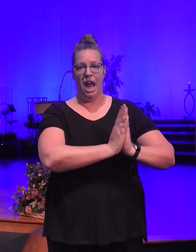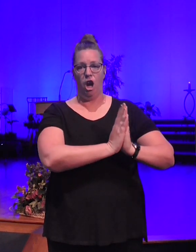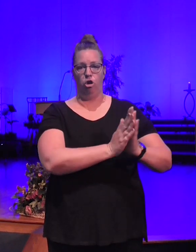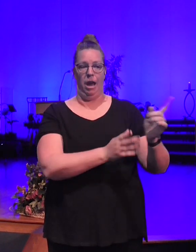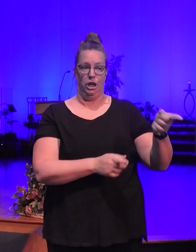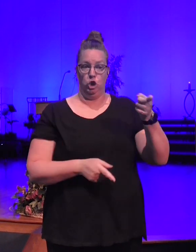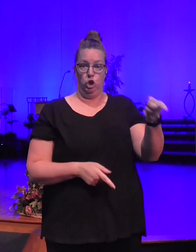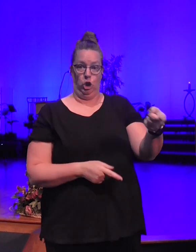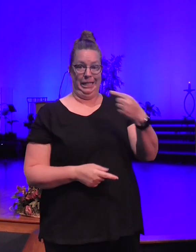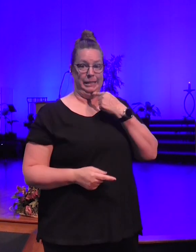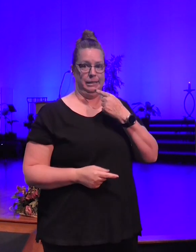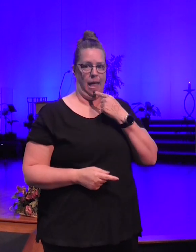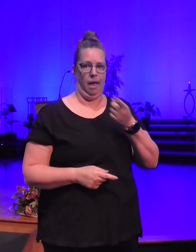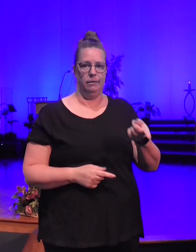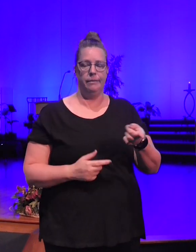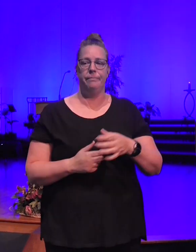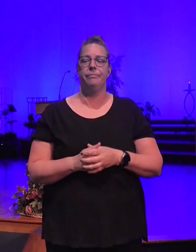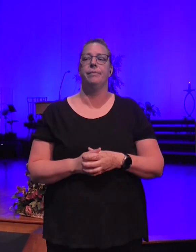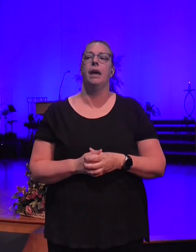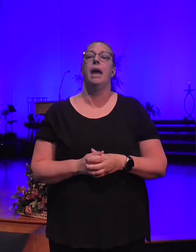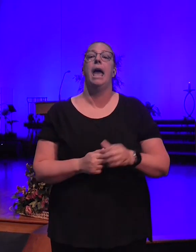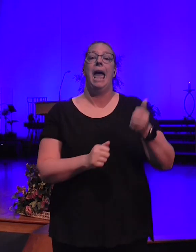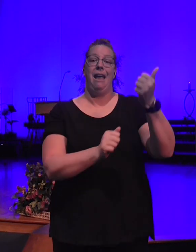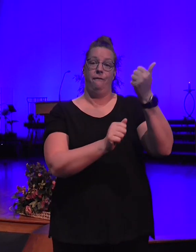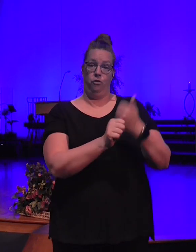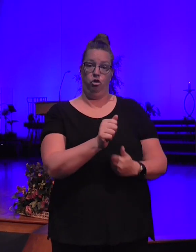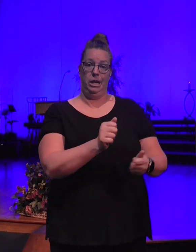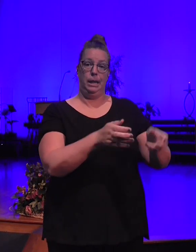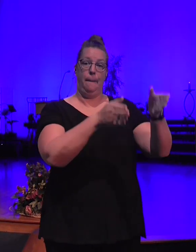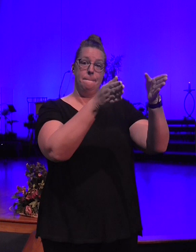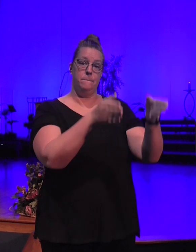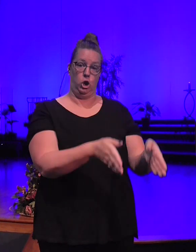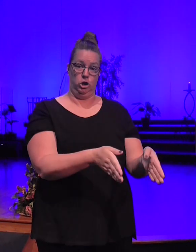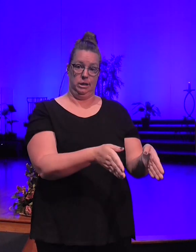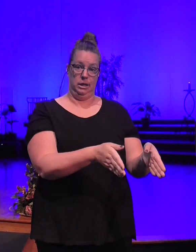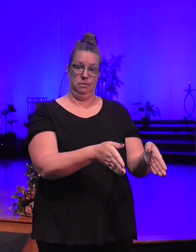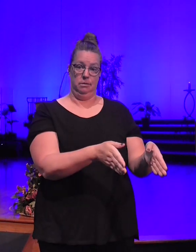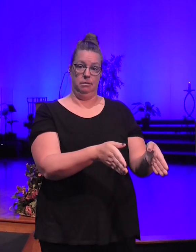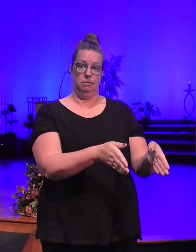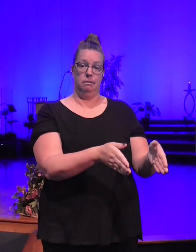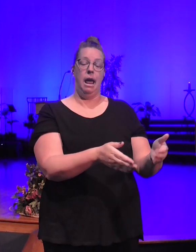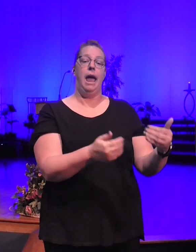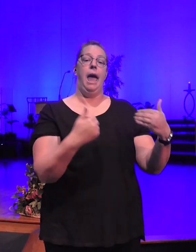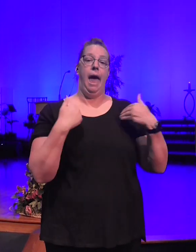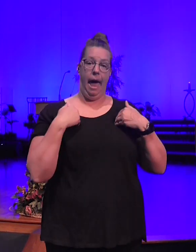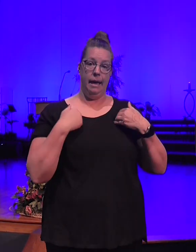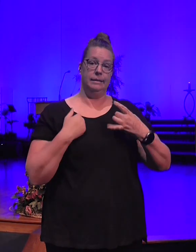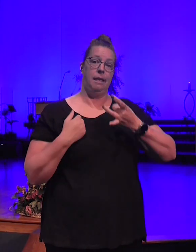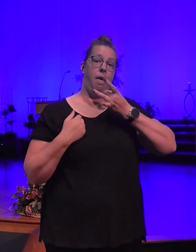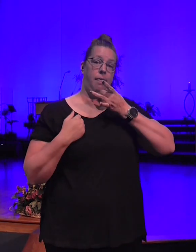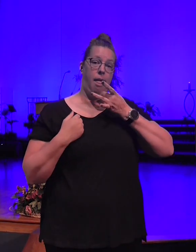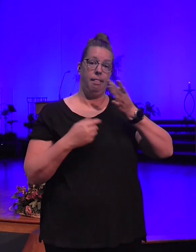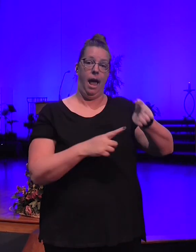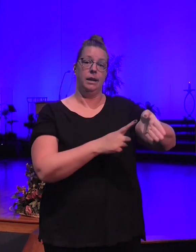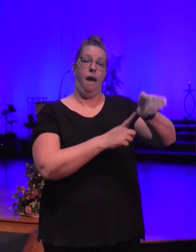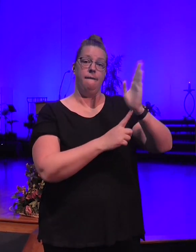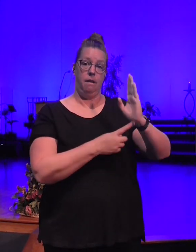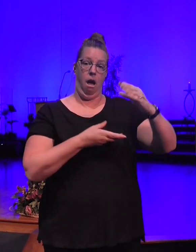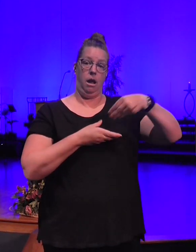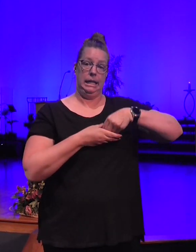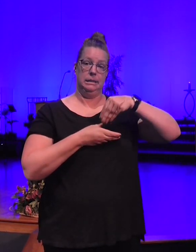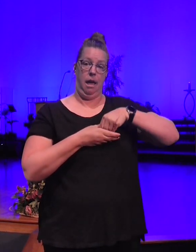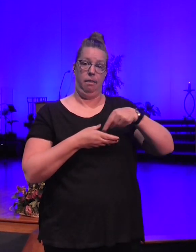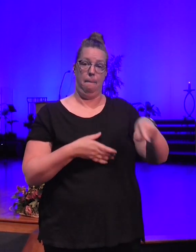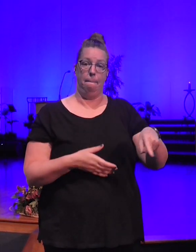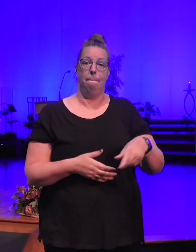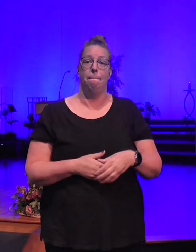said, each and every person has the light of God within